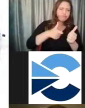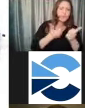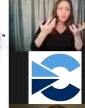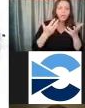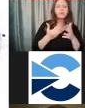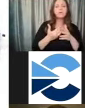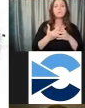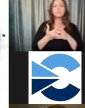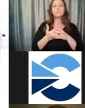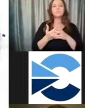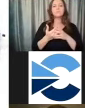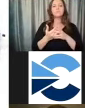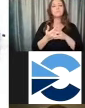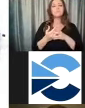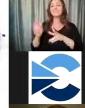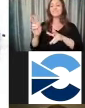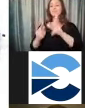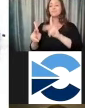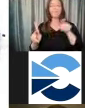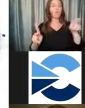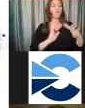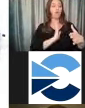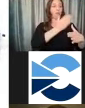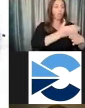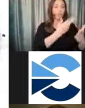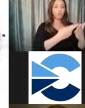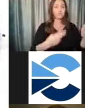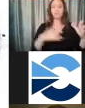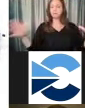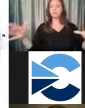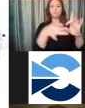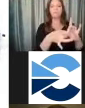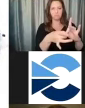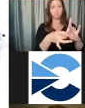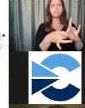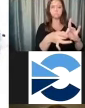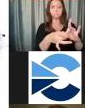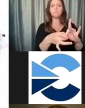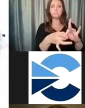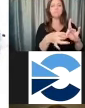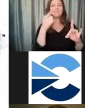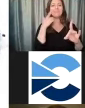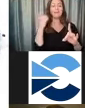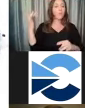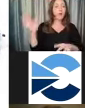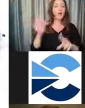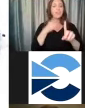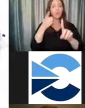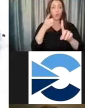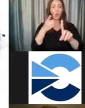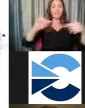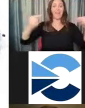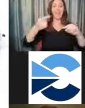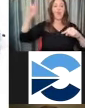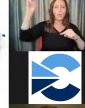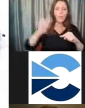people to relevant interventions or resources with the overarching goal of reducing harm